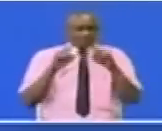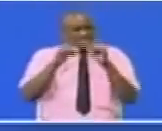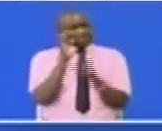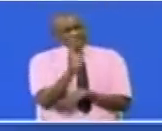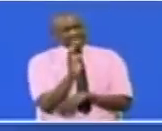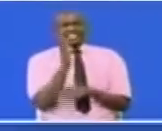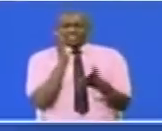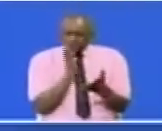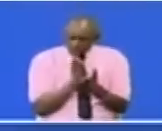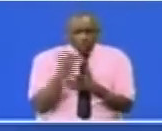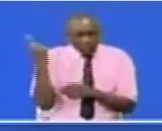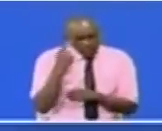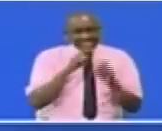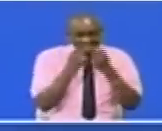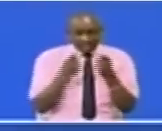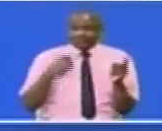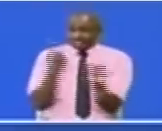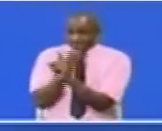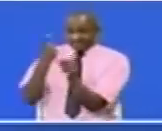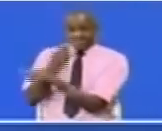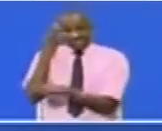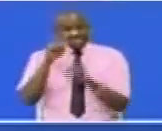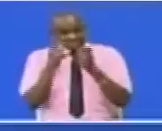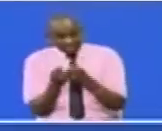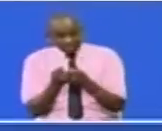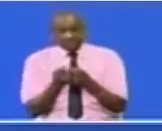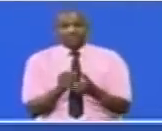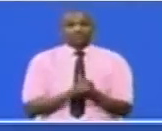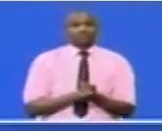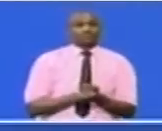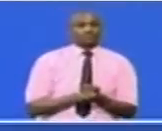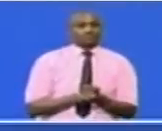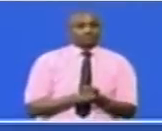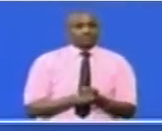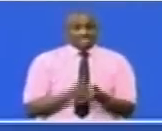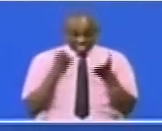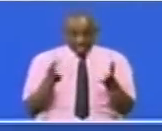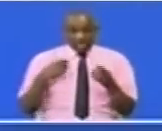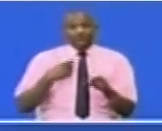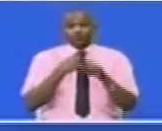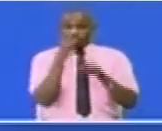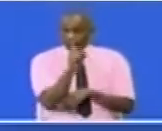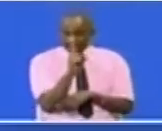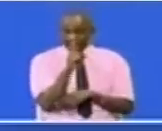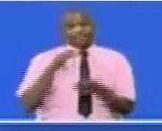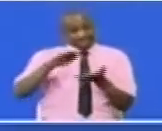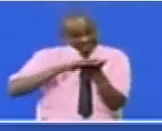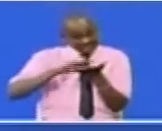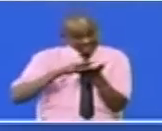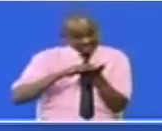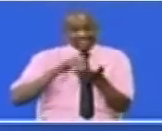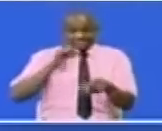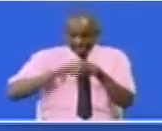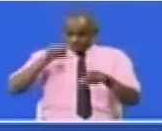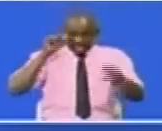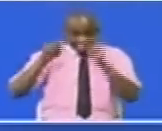bearing in mind every team has three different teams which are equally good. I think when they come in Form 1, we teach them the basics. So as it comes